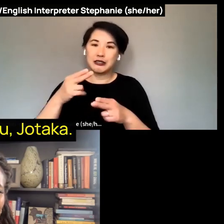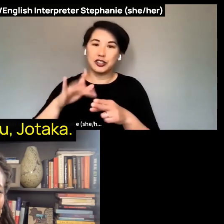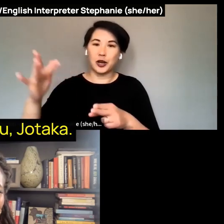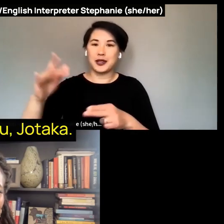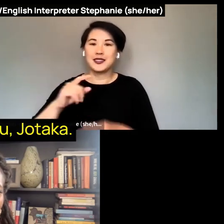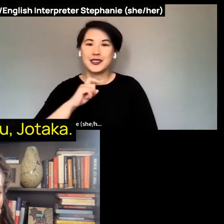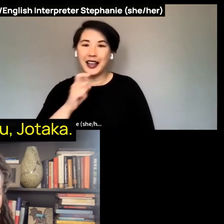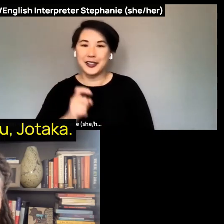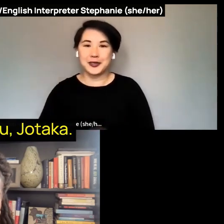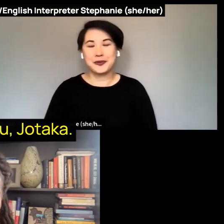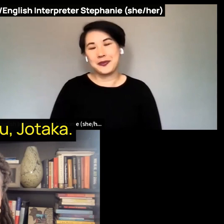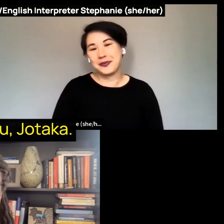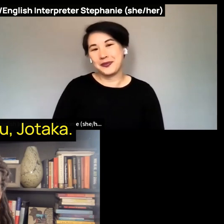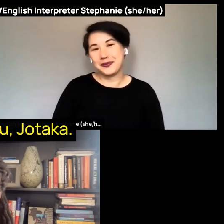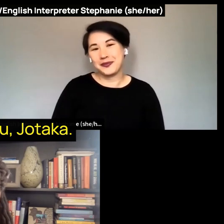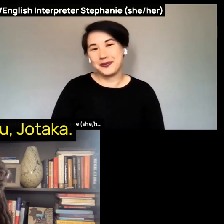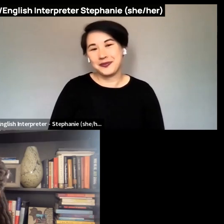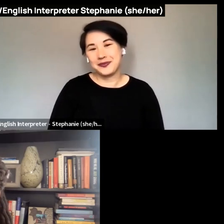Thank you, Jotaka.